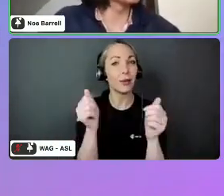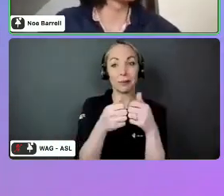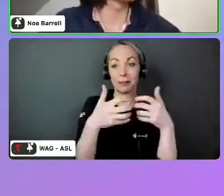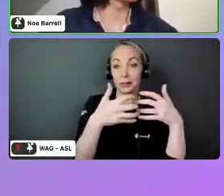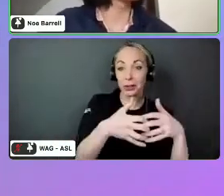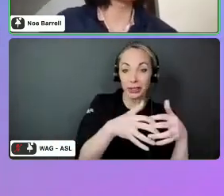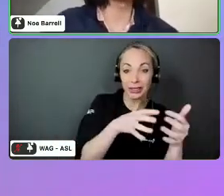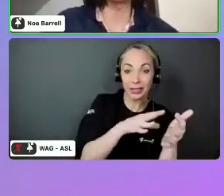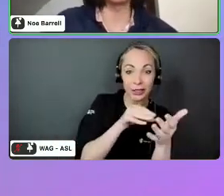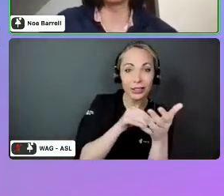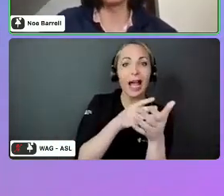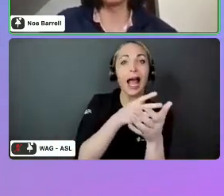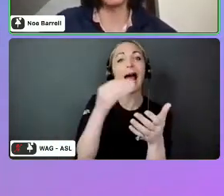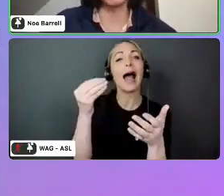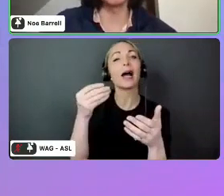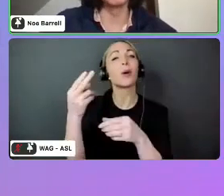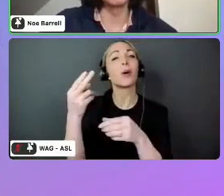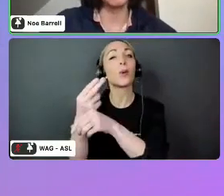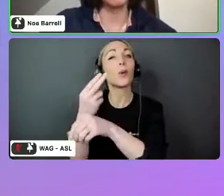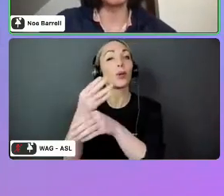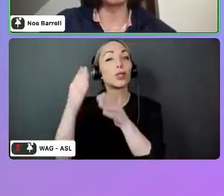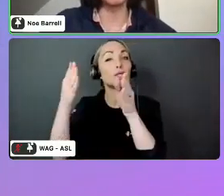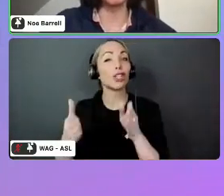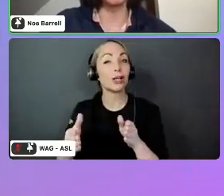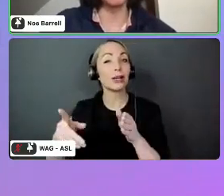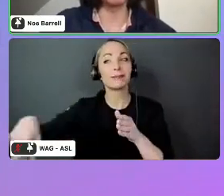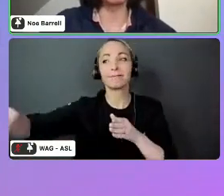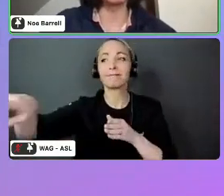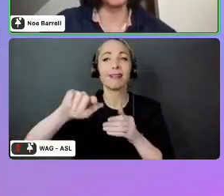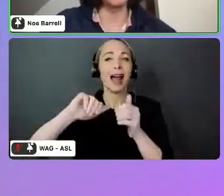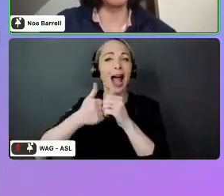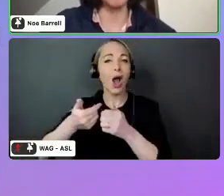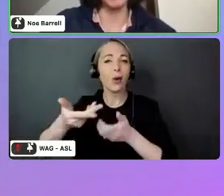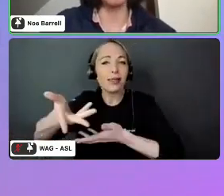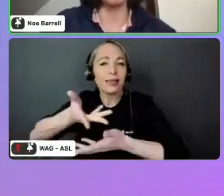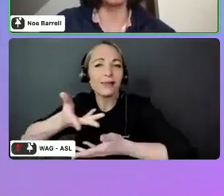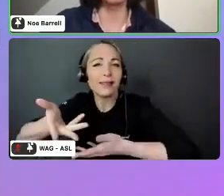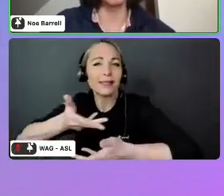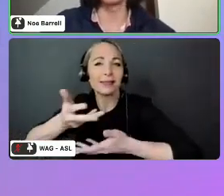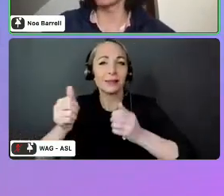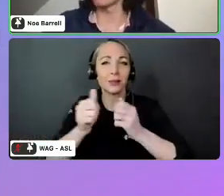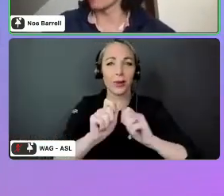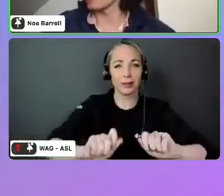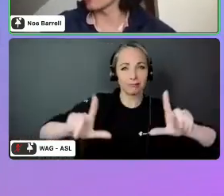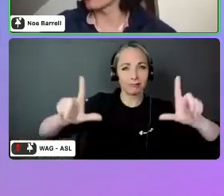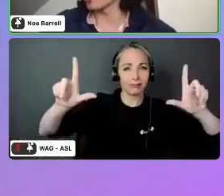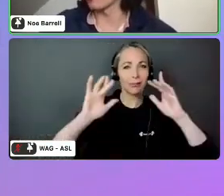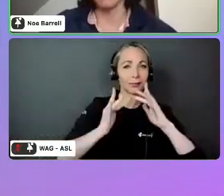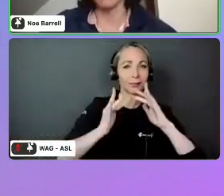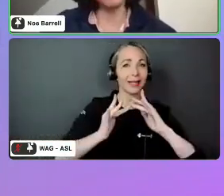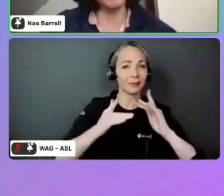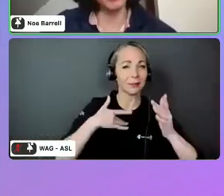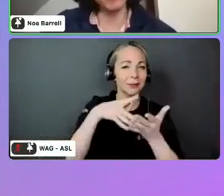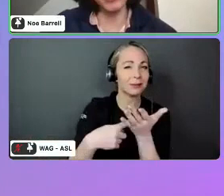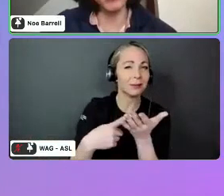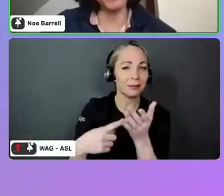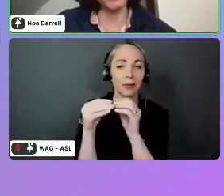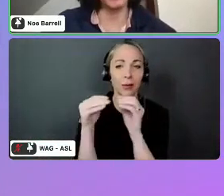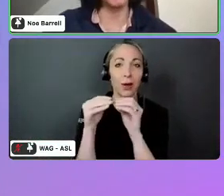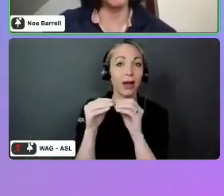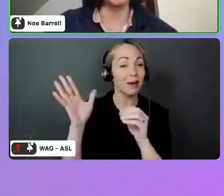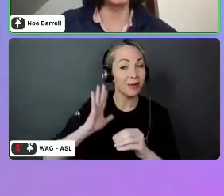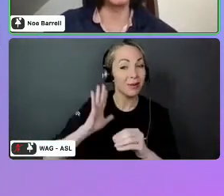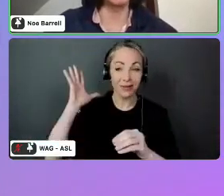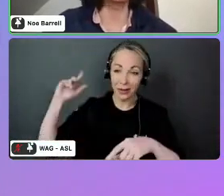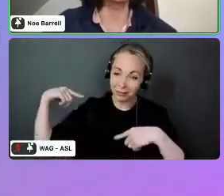this project several years ago, there was really almost no prior work done or research done, very limited research